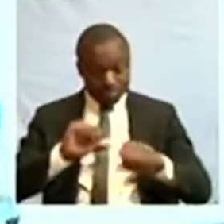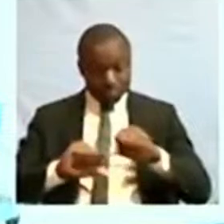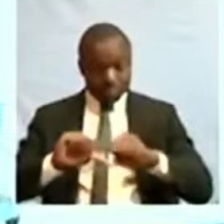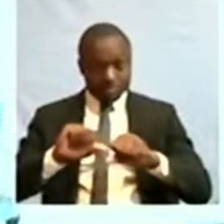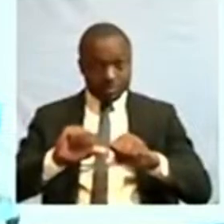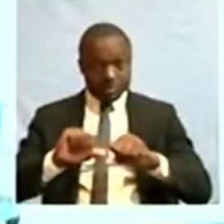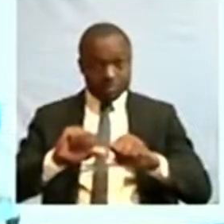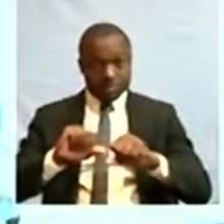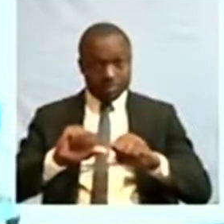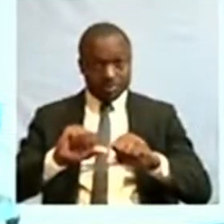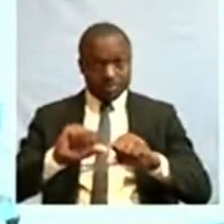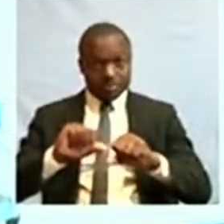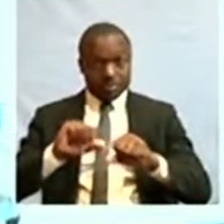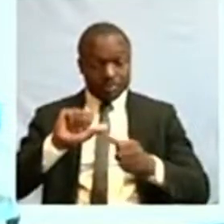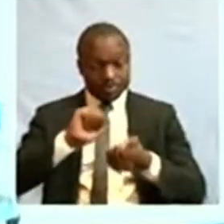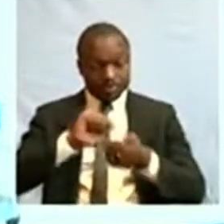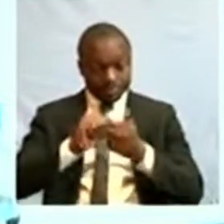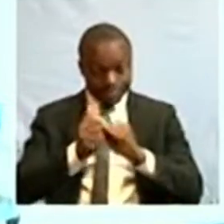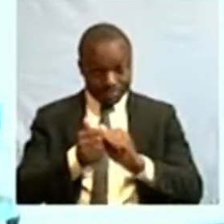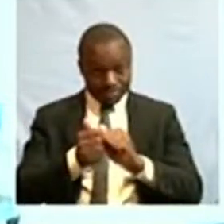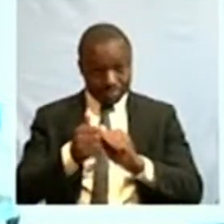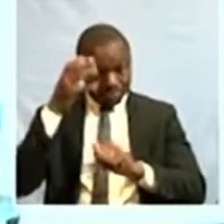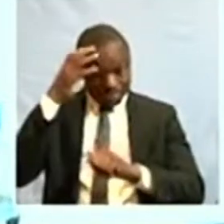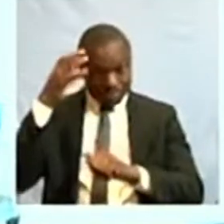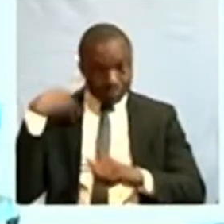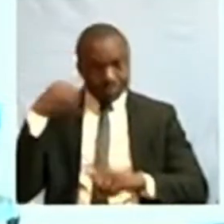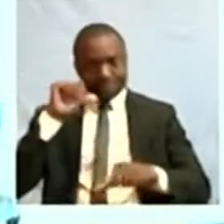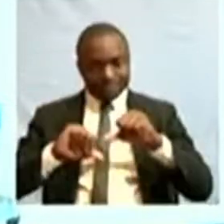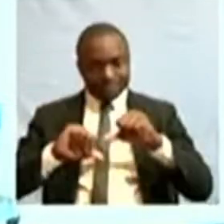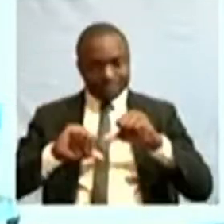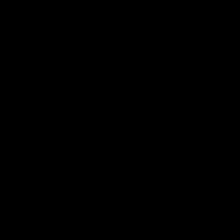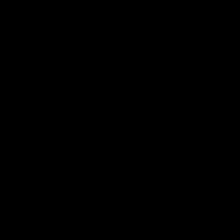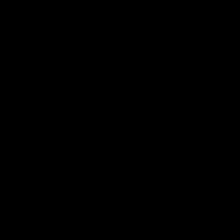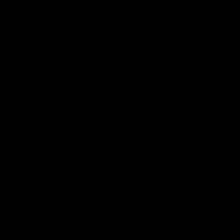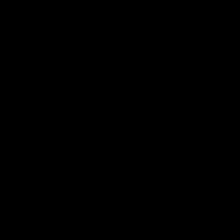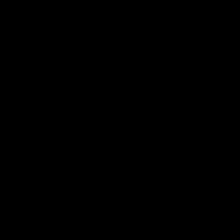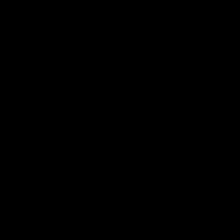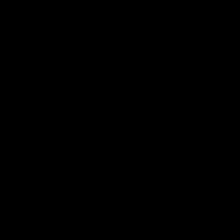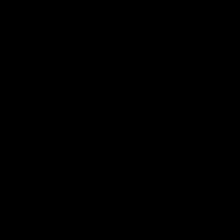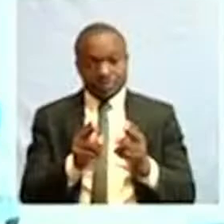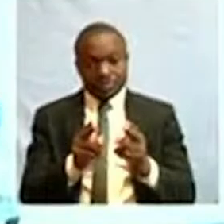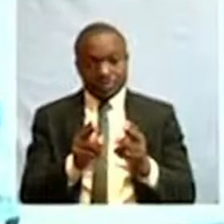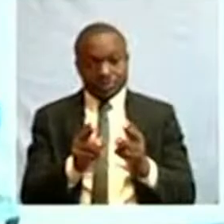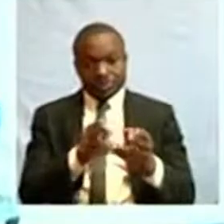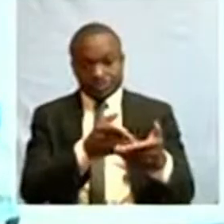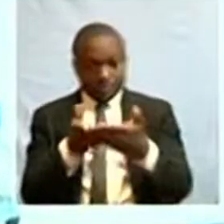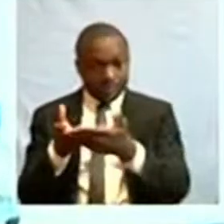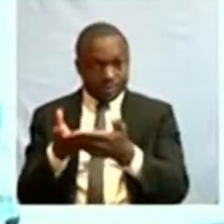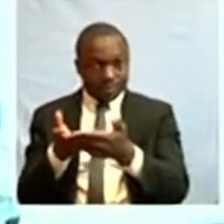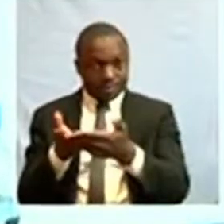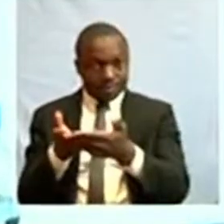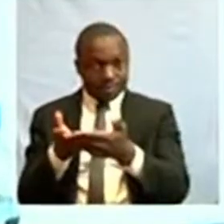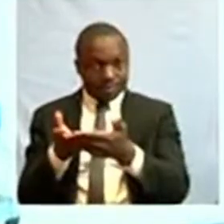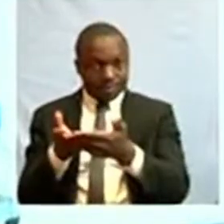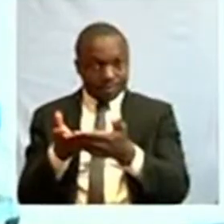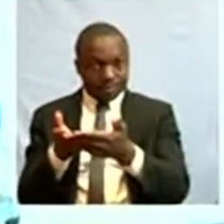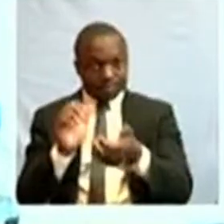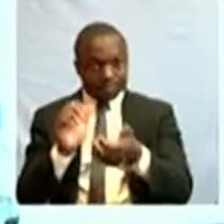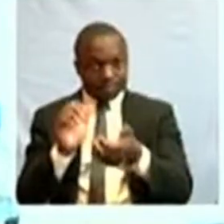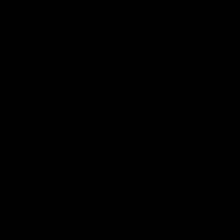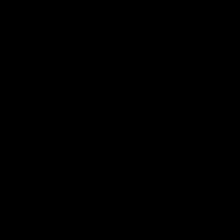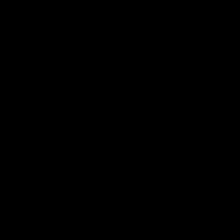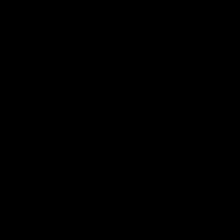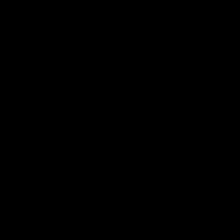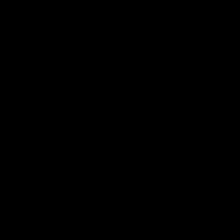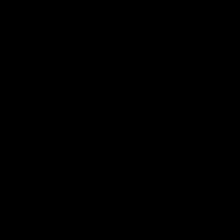Office of the Auditor General, and we are asked to respond to queries. So